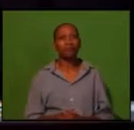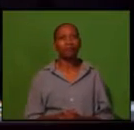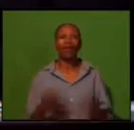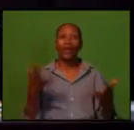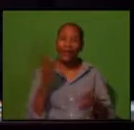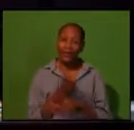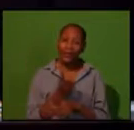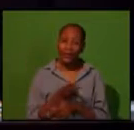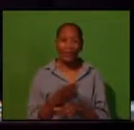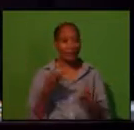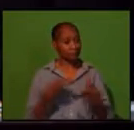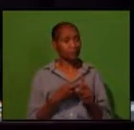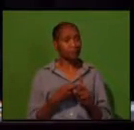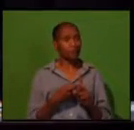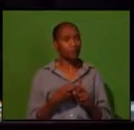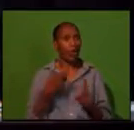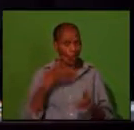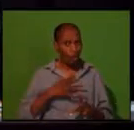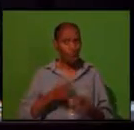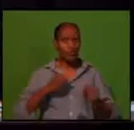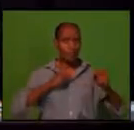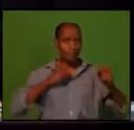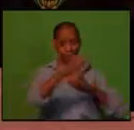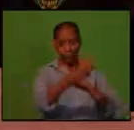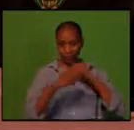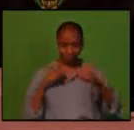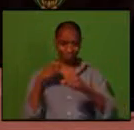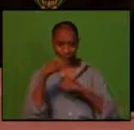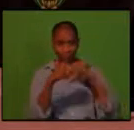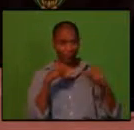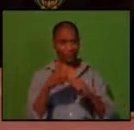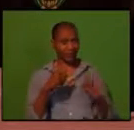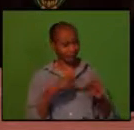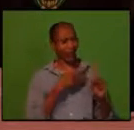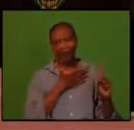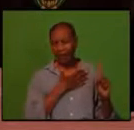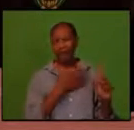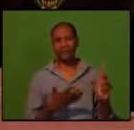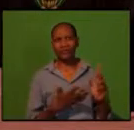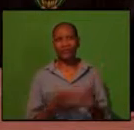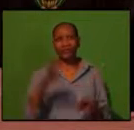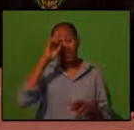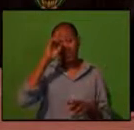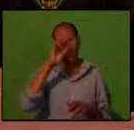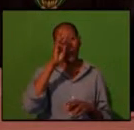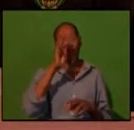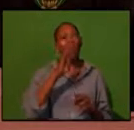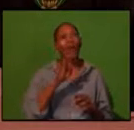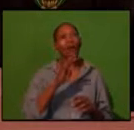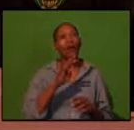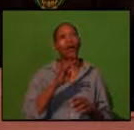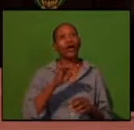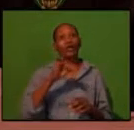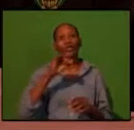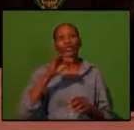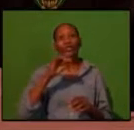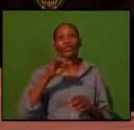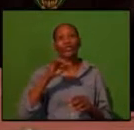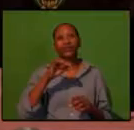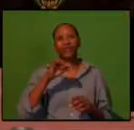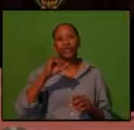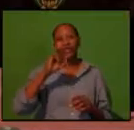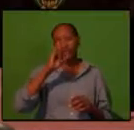she was also an excellent boxing referee. And who will remember the fisticuff between MP Mani Schoeman and Johnny de Lange? And